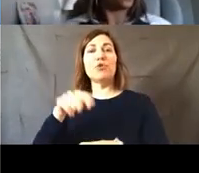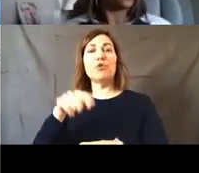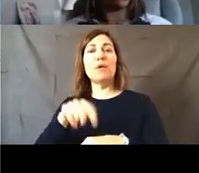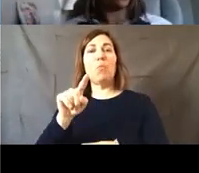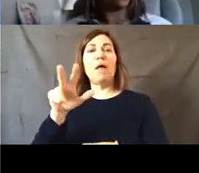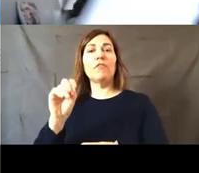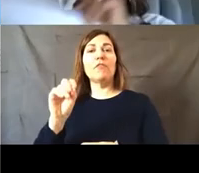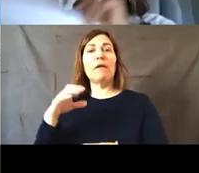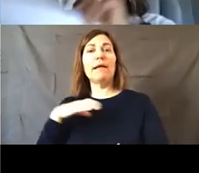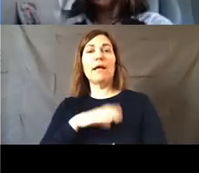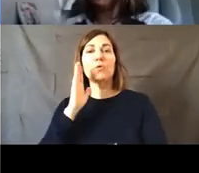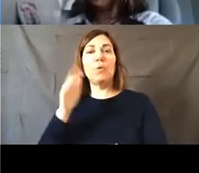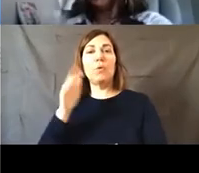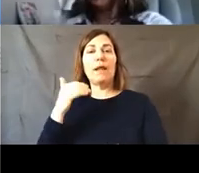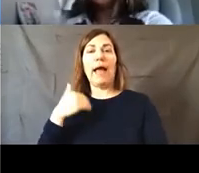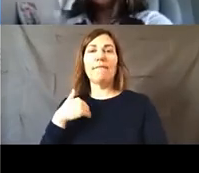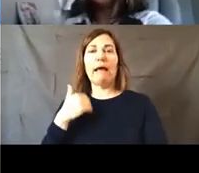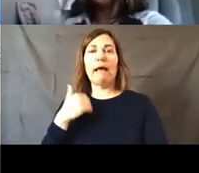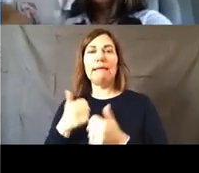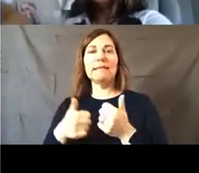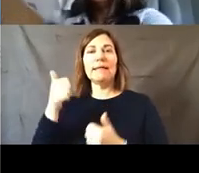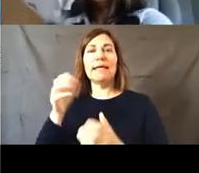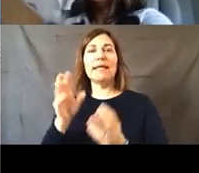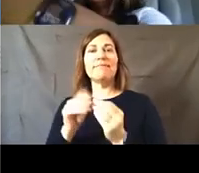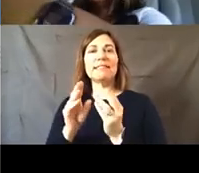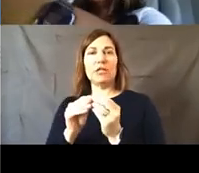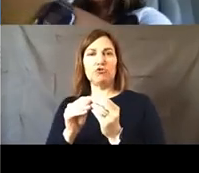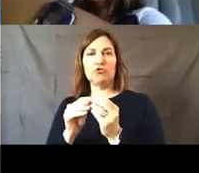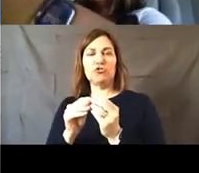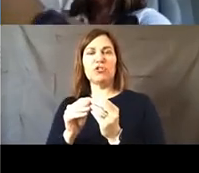will hold an executive session